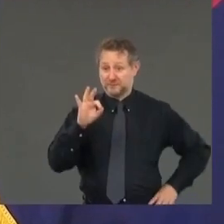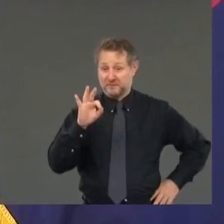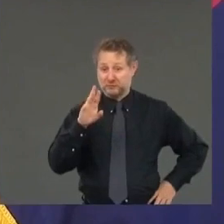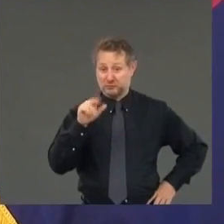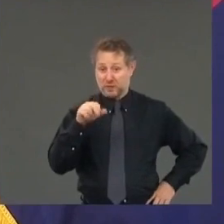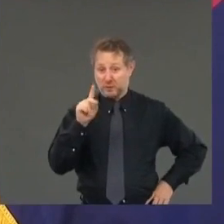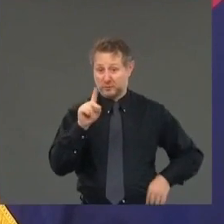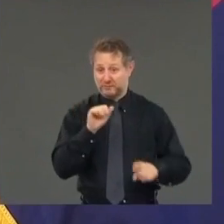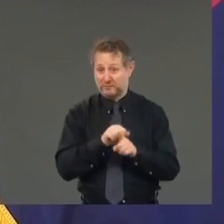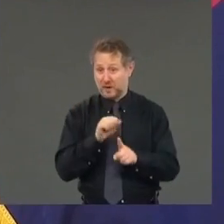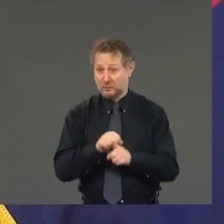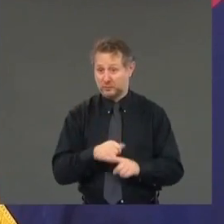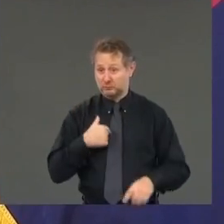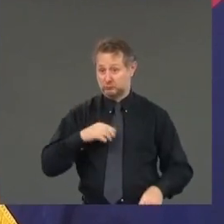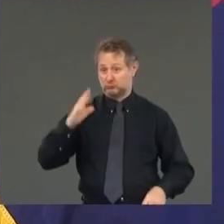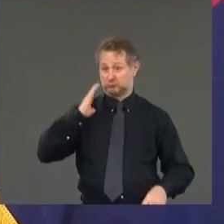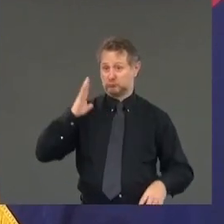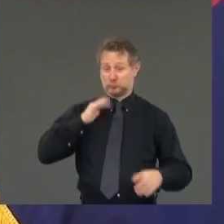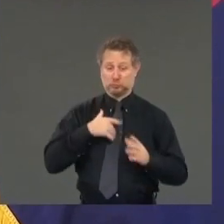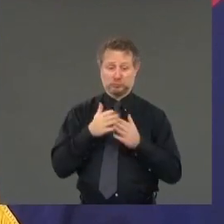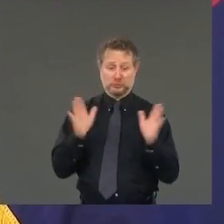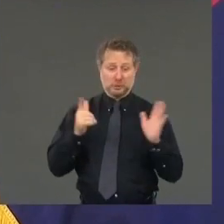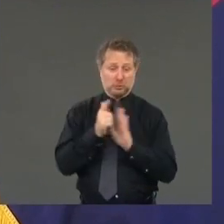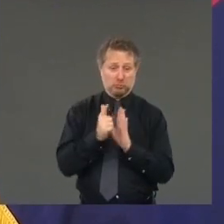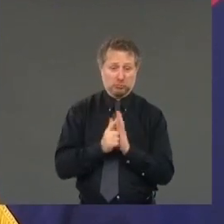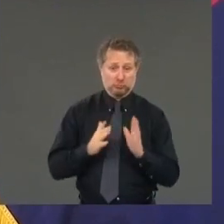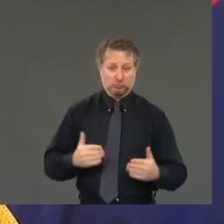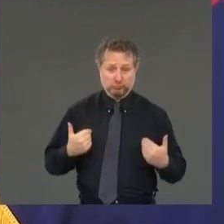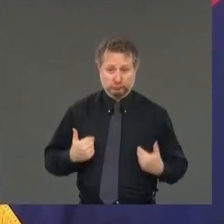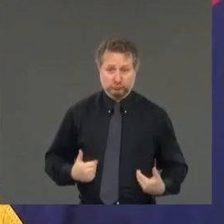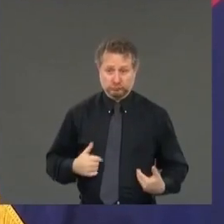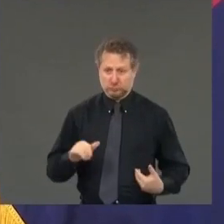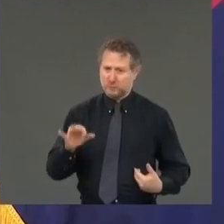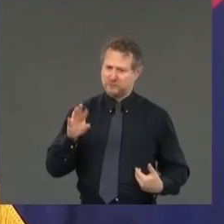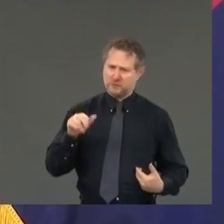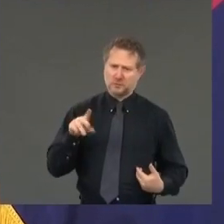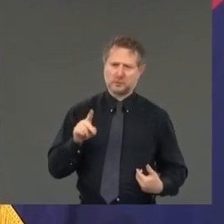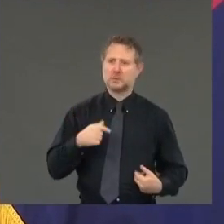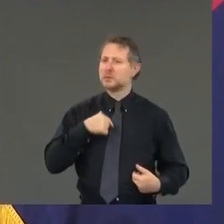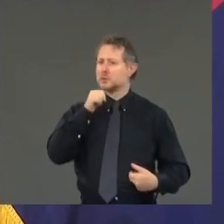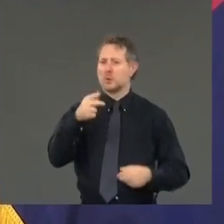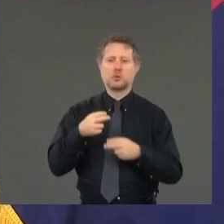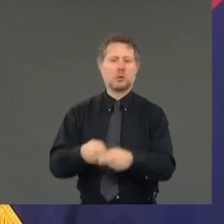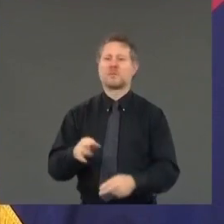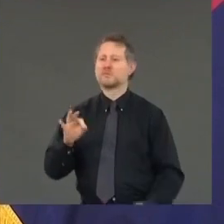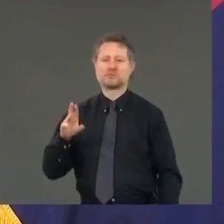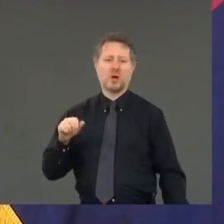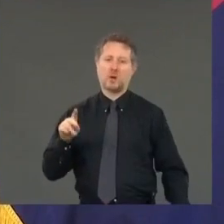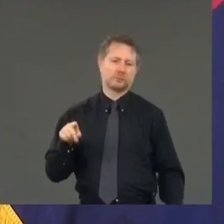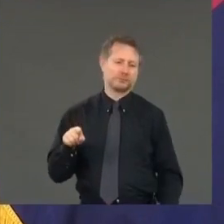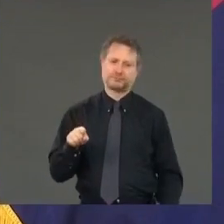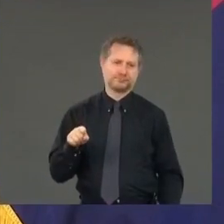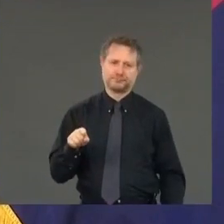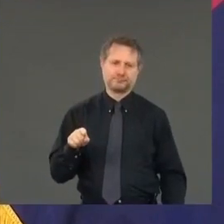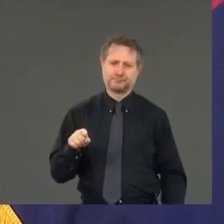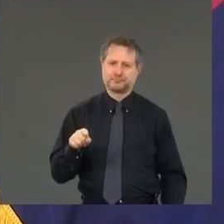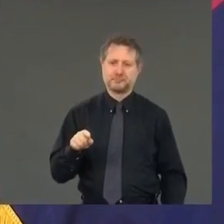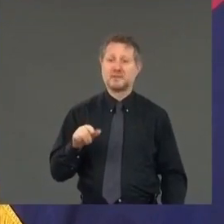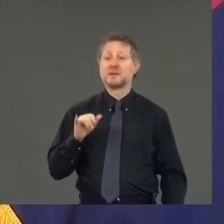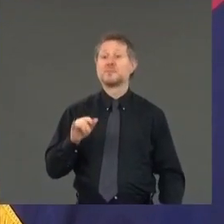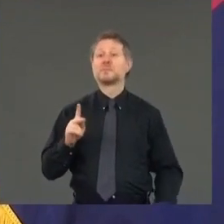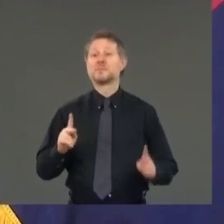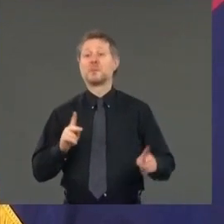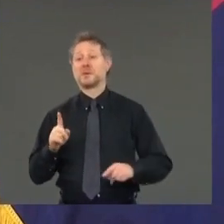days. They're committing fraud. They're not committing a fraud because the non-eviction was